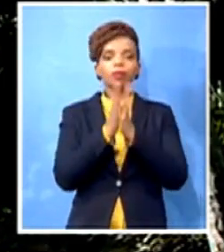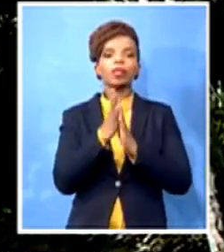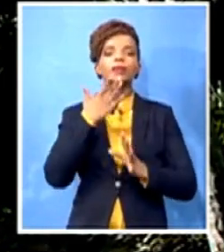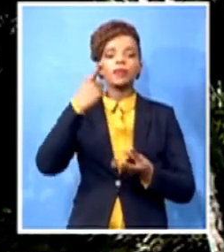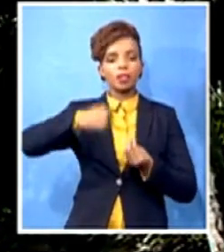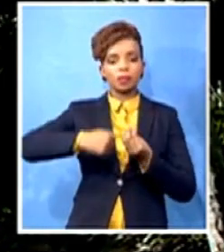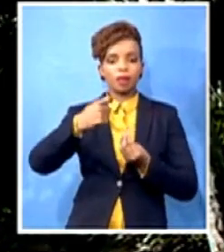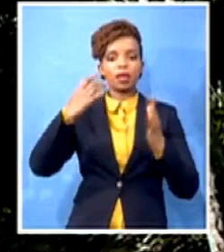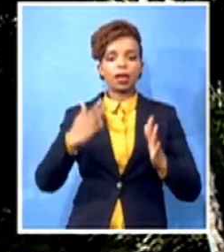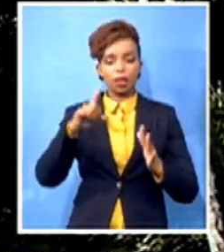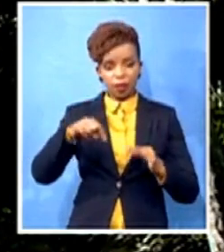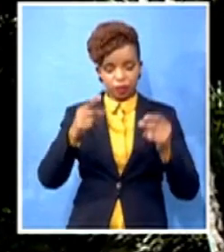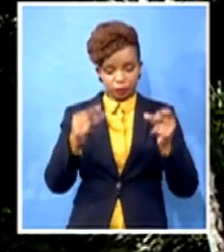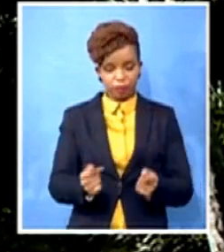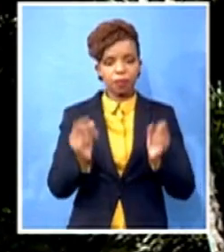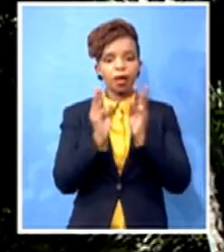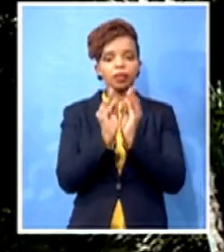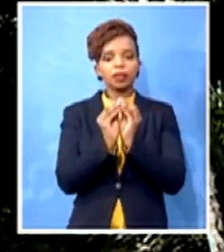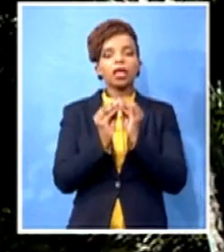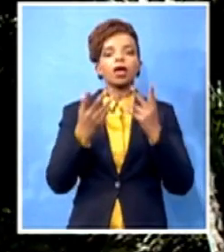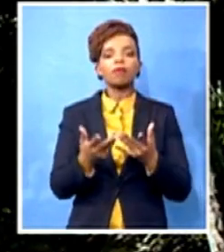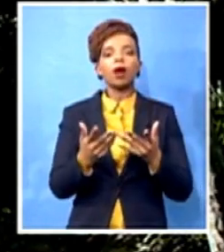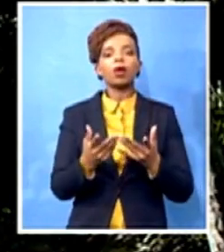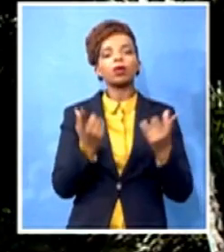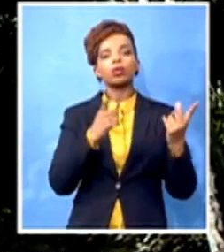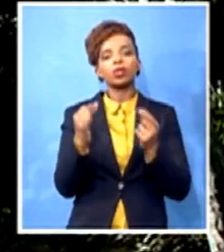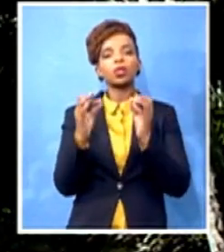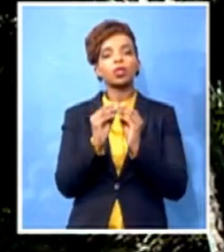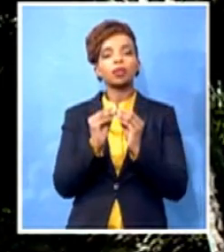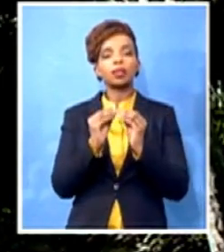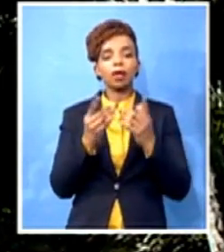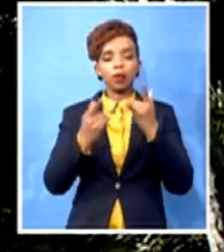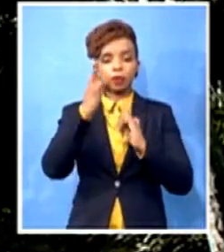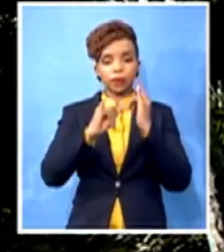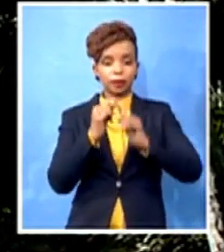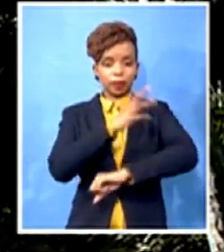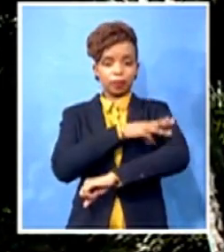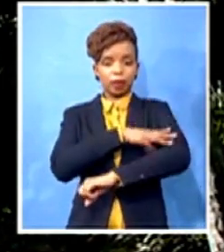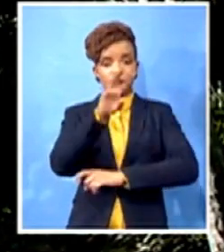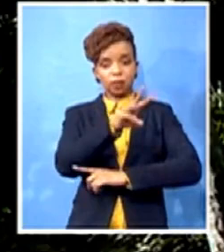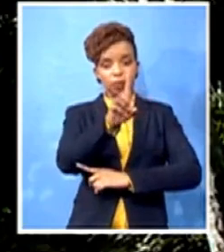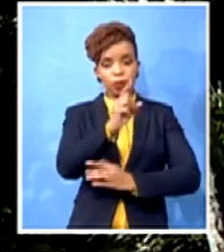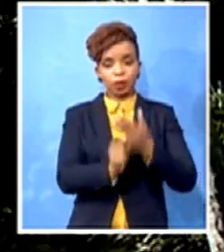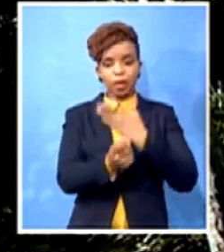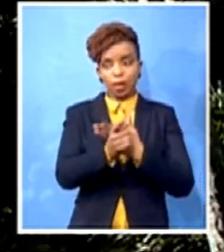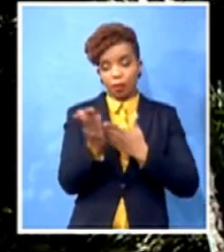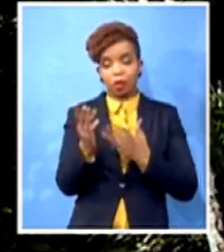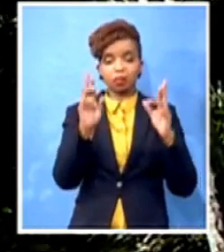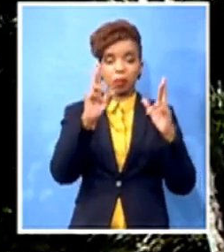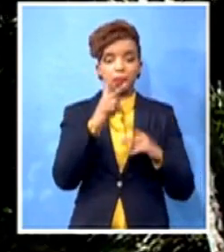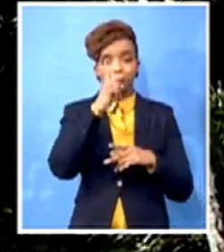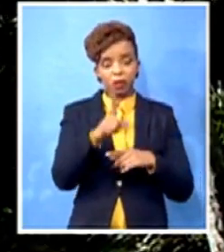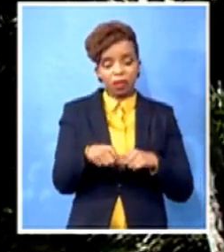and also elect a good city manager. So we are yet to see this week. Perhaps that will then become the breaking news that there is a new